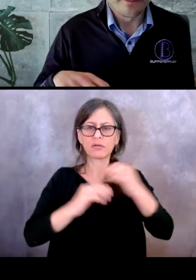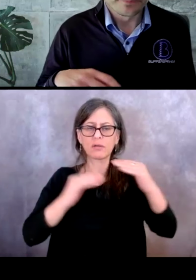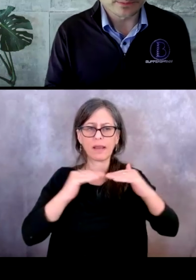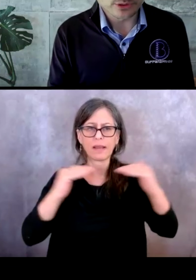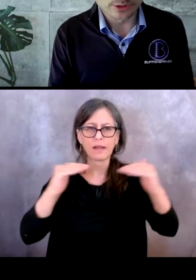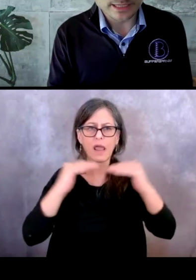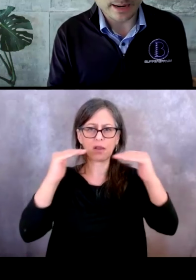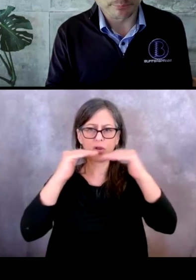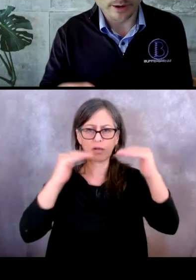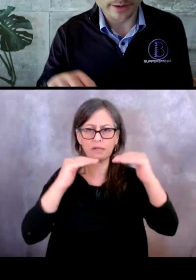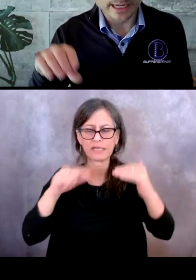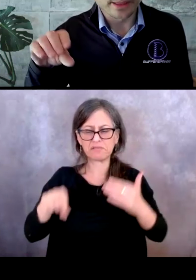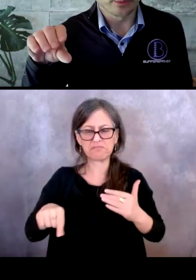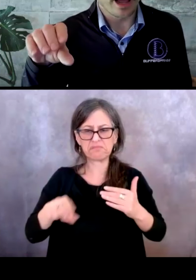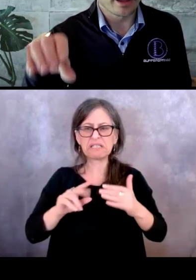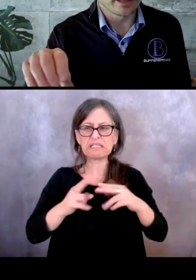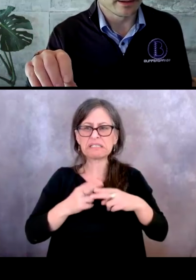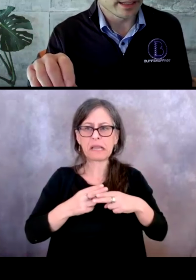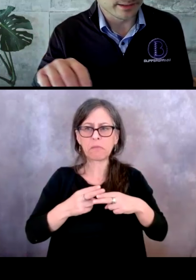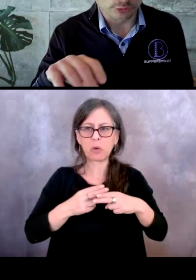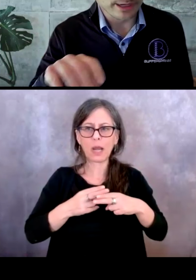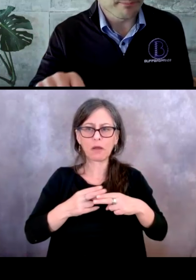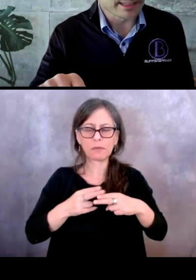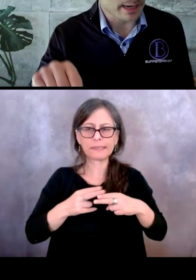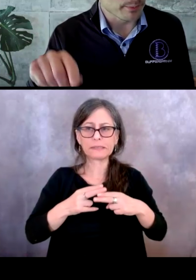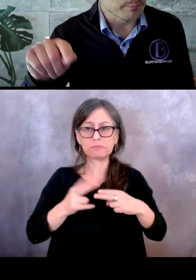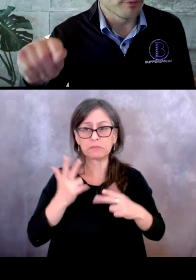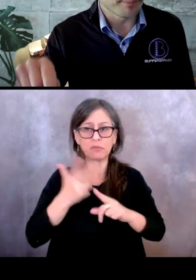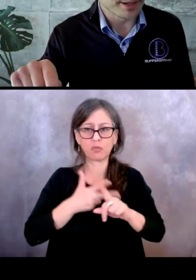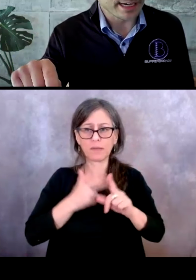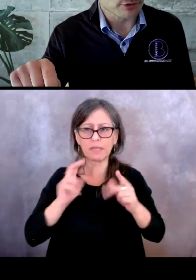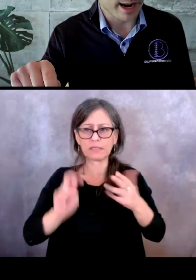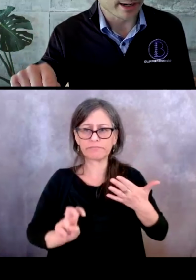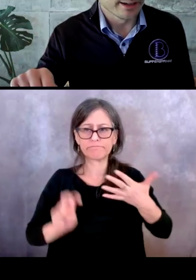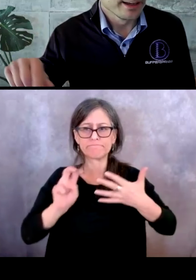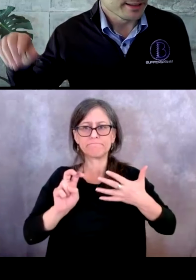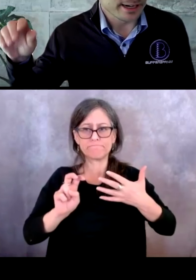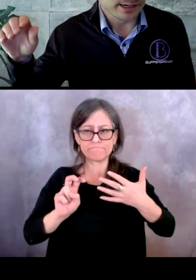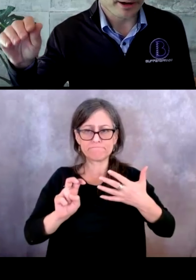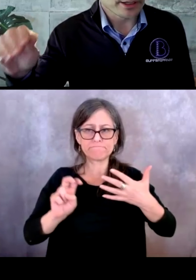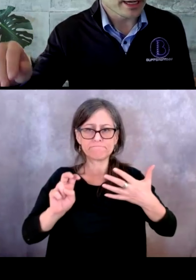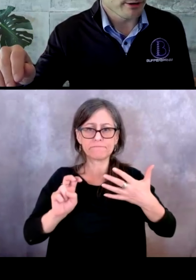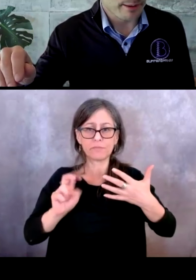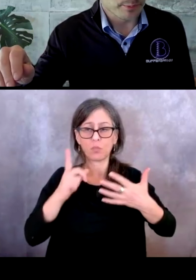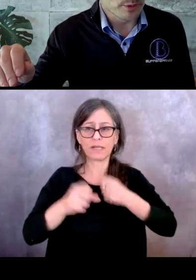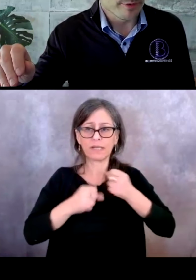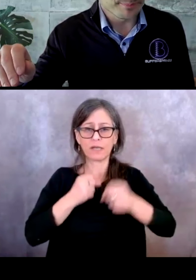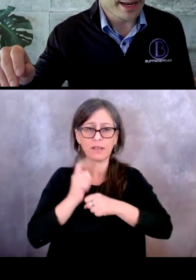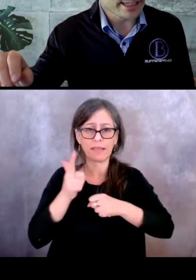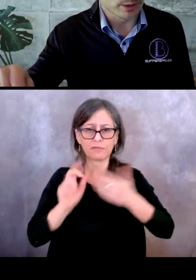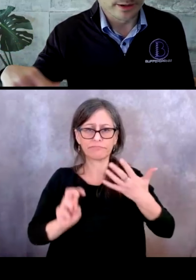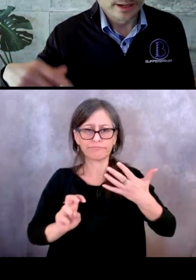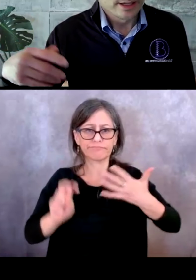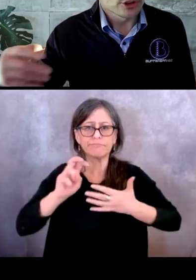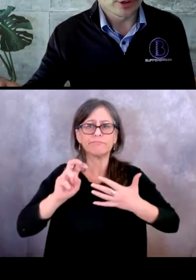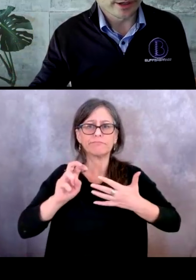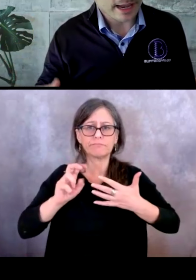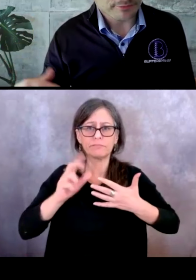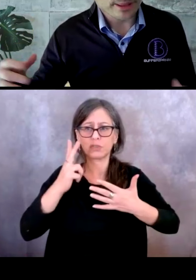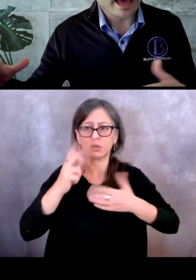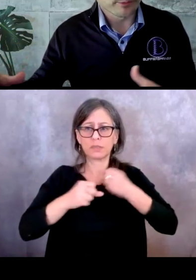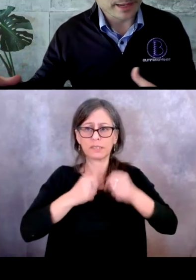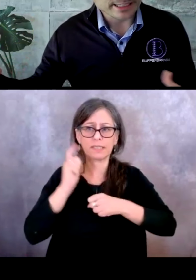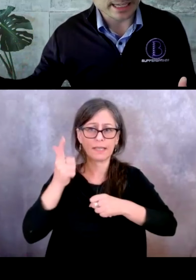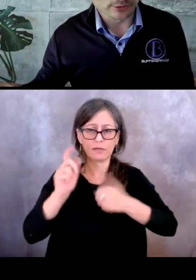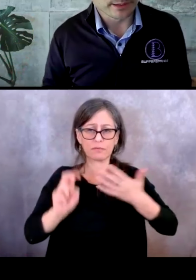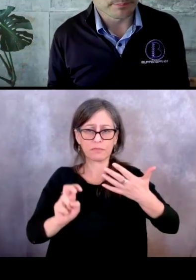me, that this was only temporary, and that would in 3 months I would move up the next rank. Then in about a year, I would move up the next one. 2 years